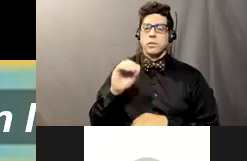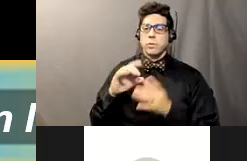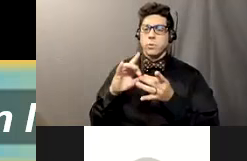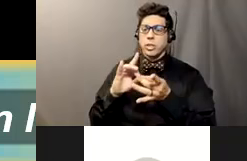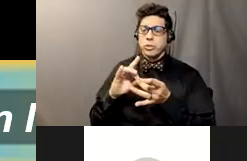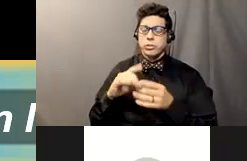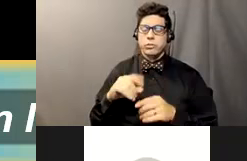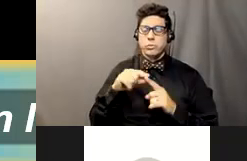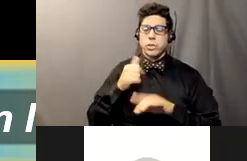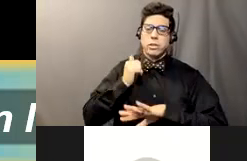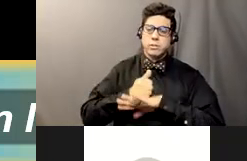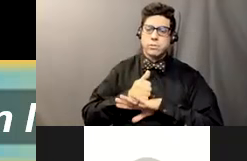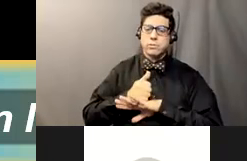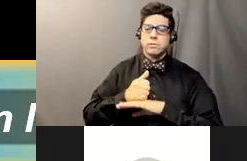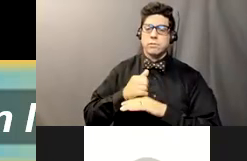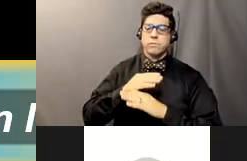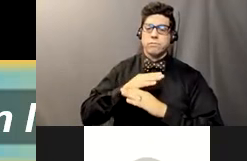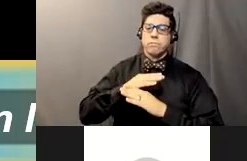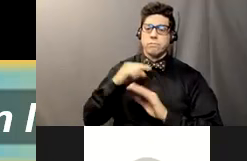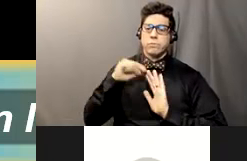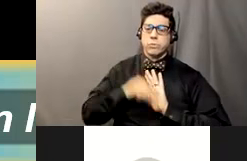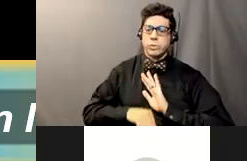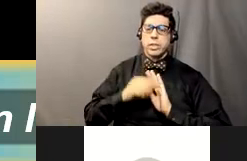future development of a suicide death review team.